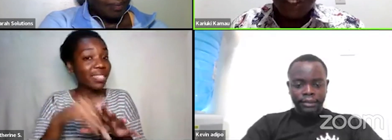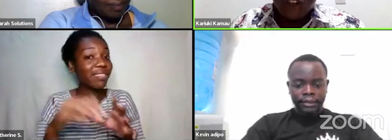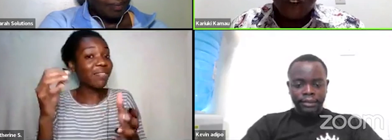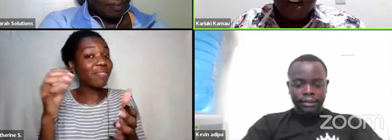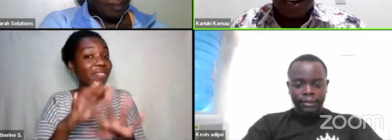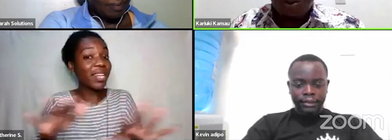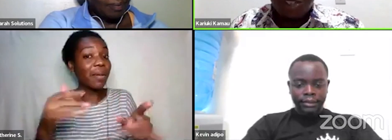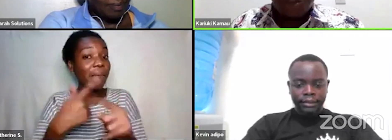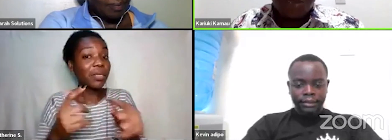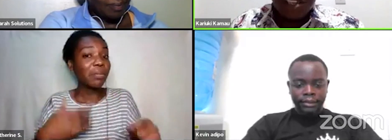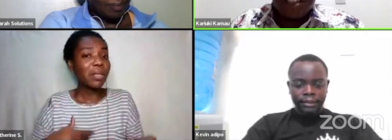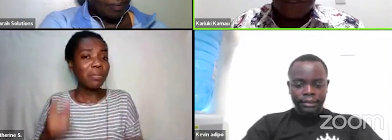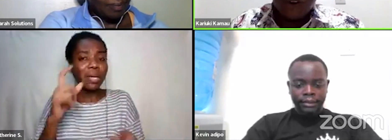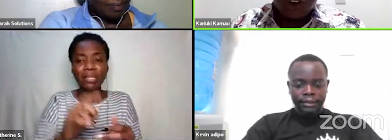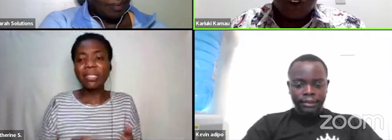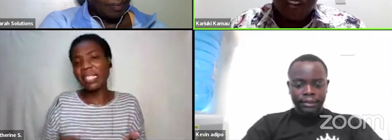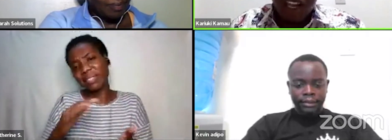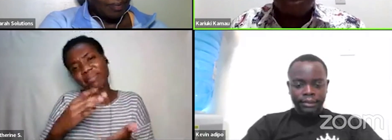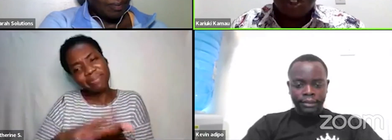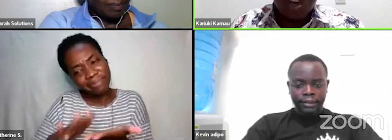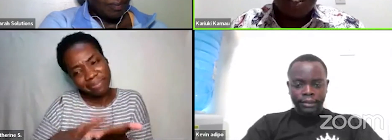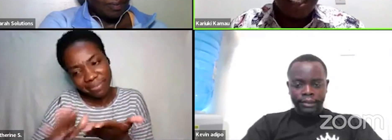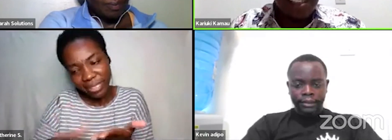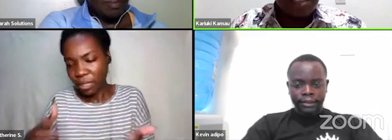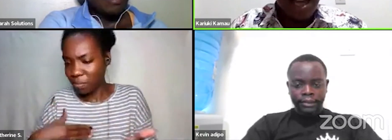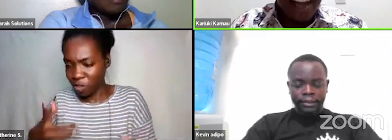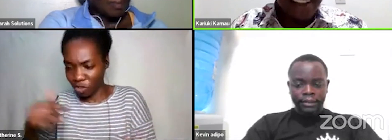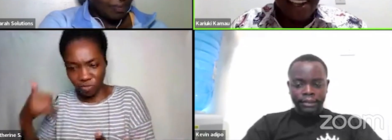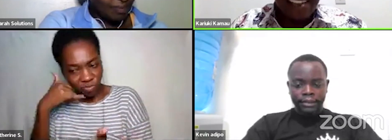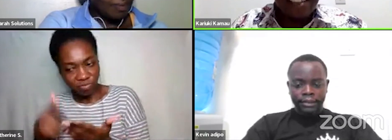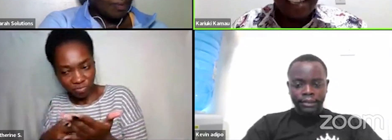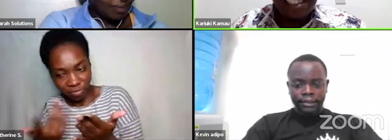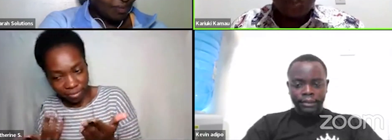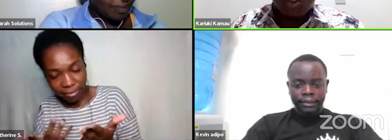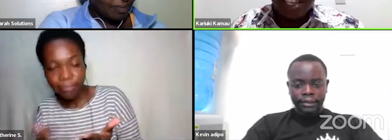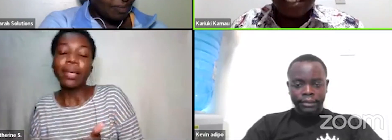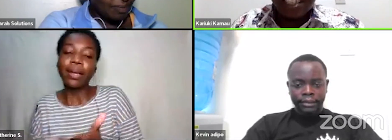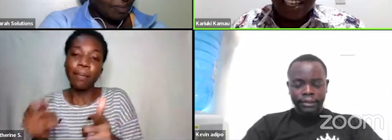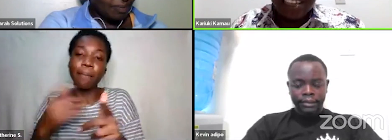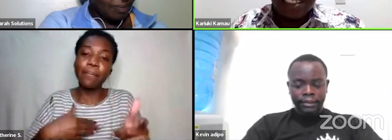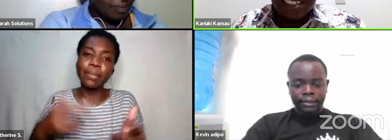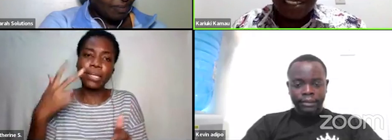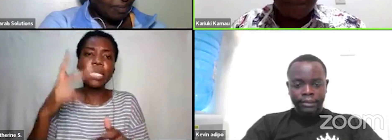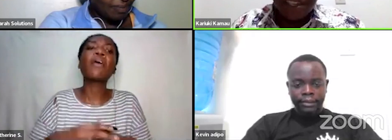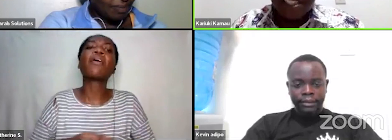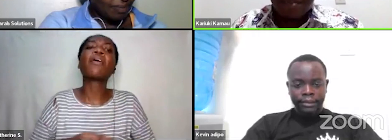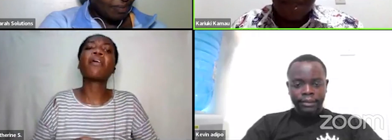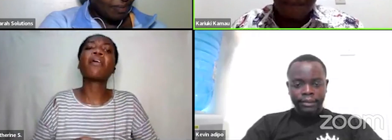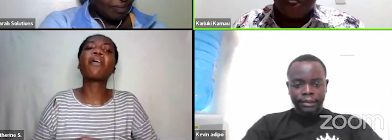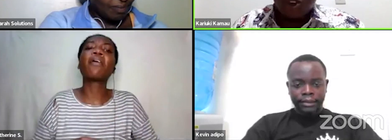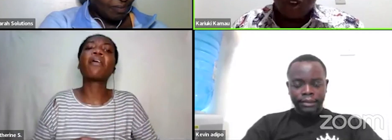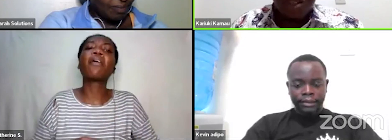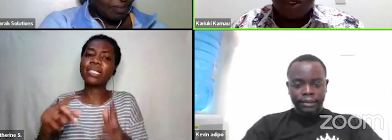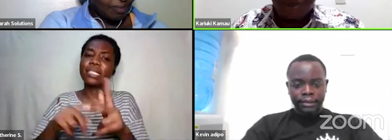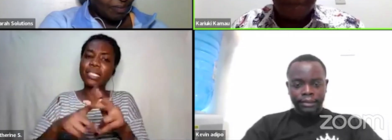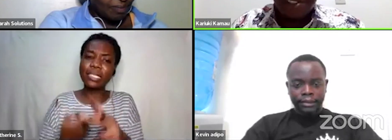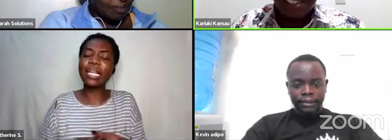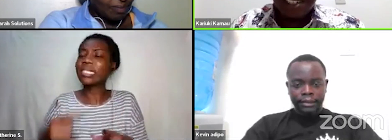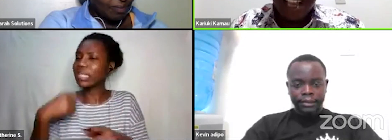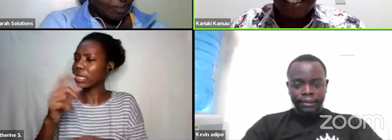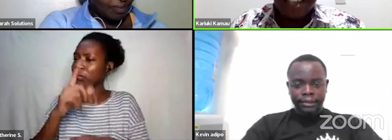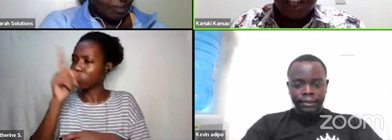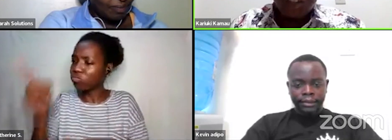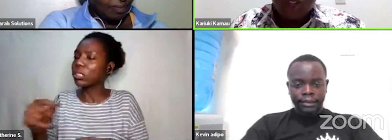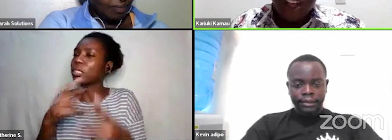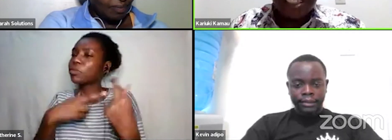excusing myself. Allow me to pick this phone call, allow me to answer this. I realize I need to start delegating, separating my personal line with my